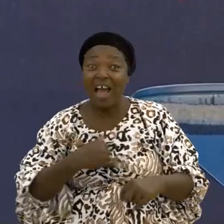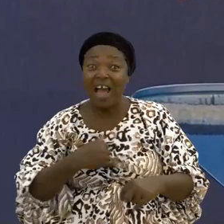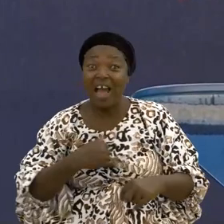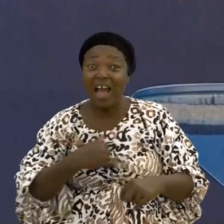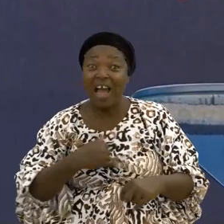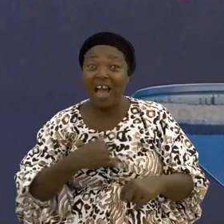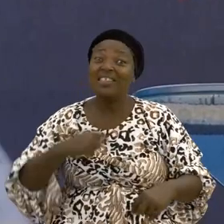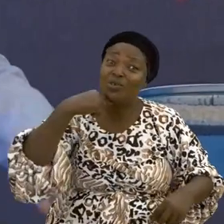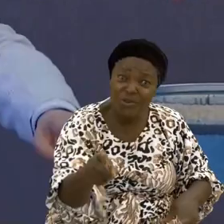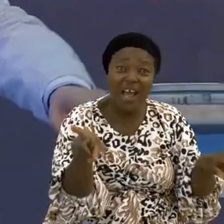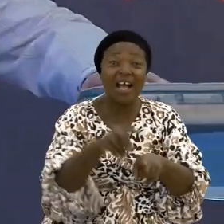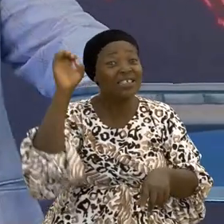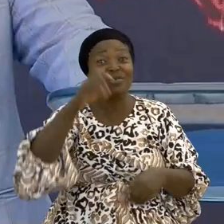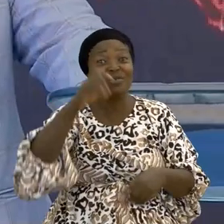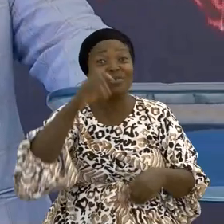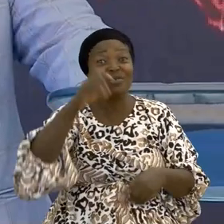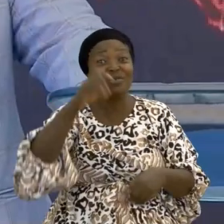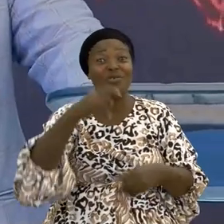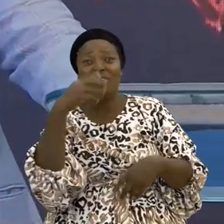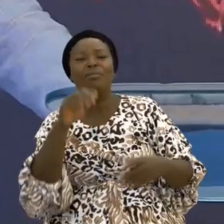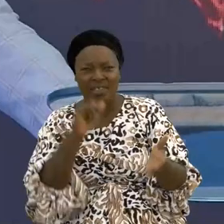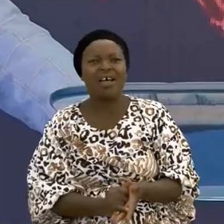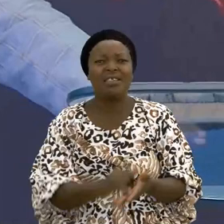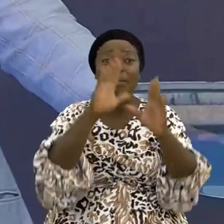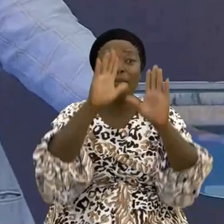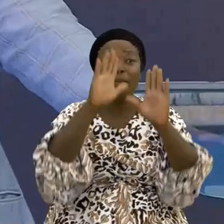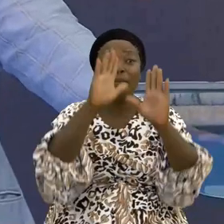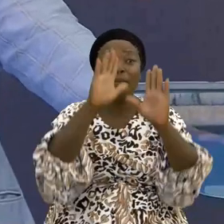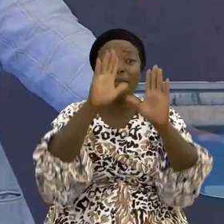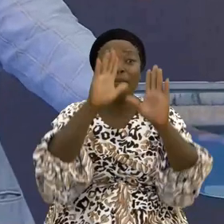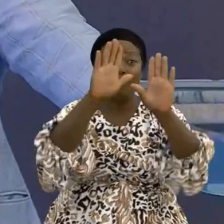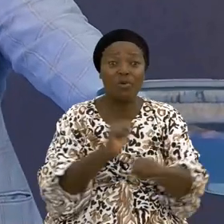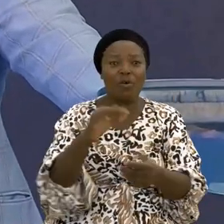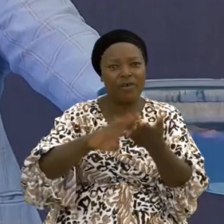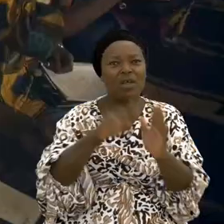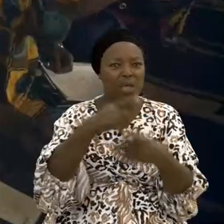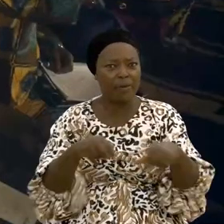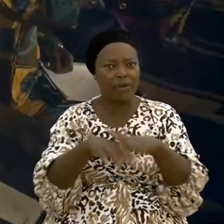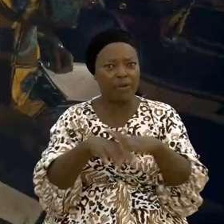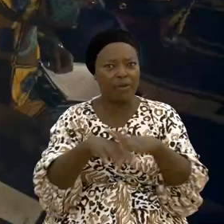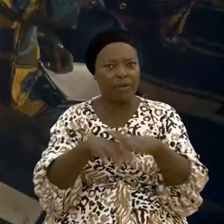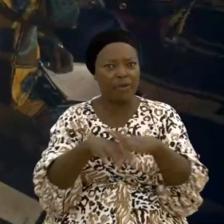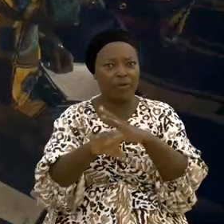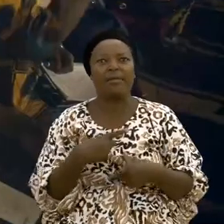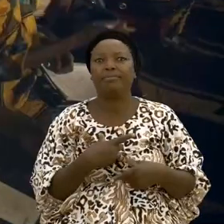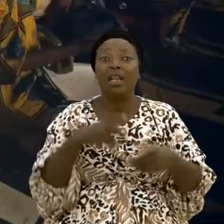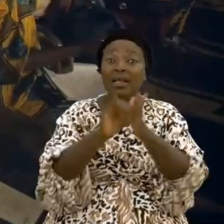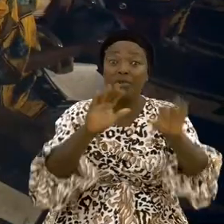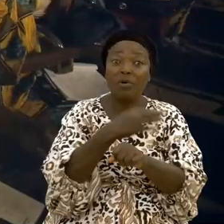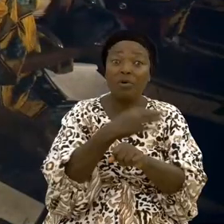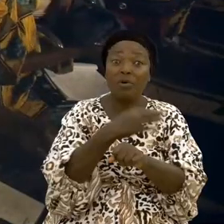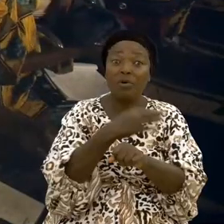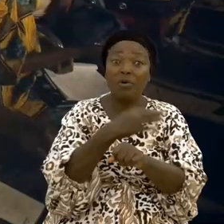you, like he told them, that miracle of forgiveness will happen in your life. That miracle